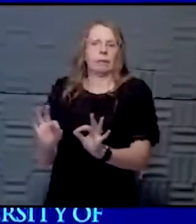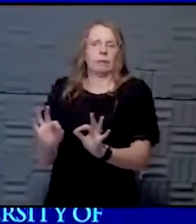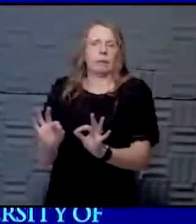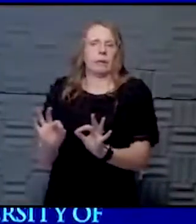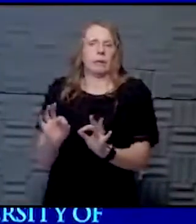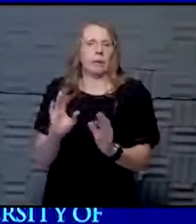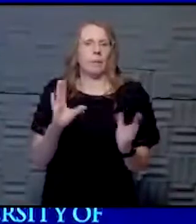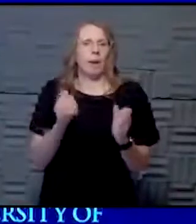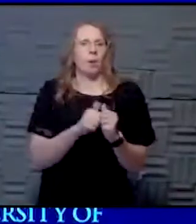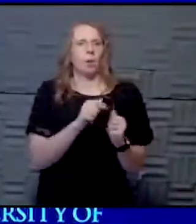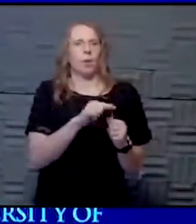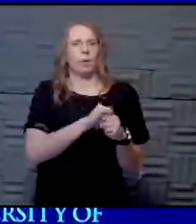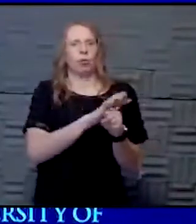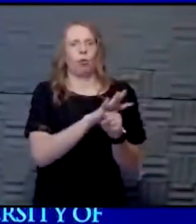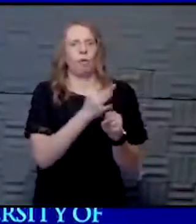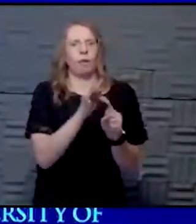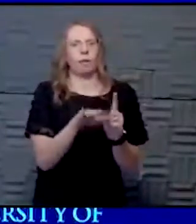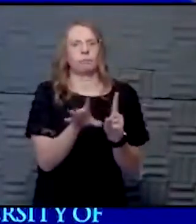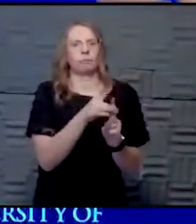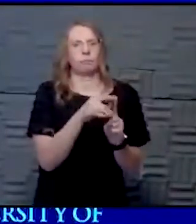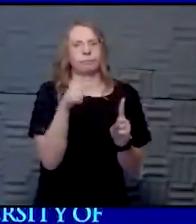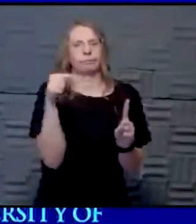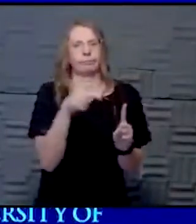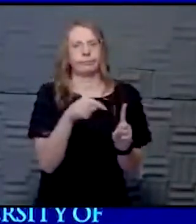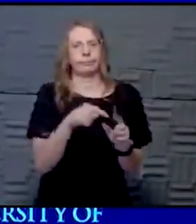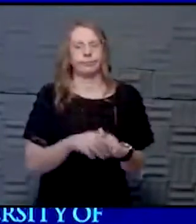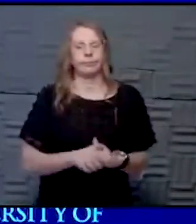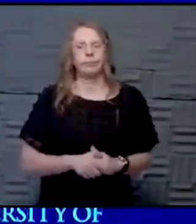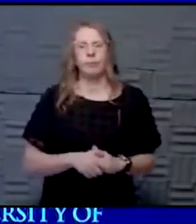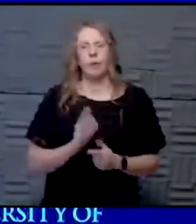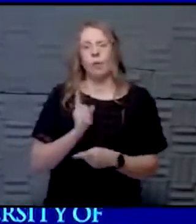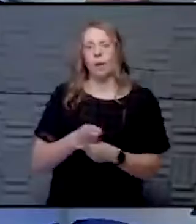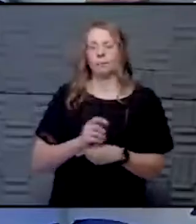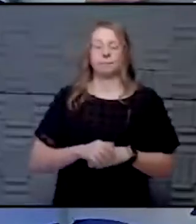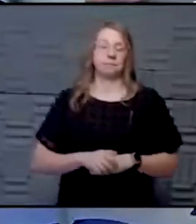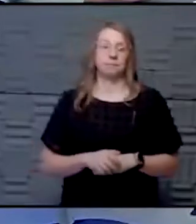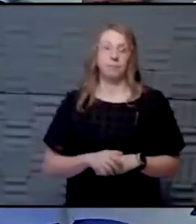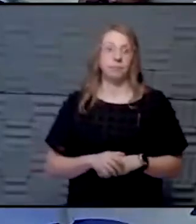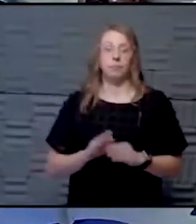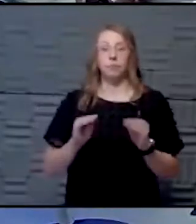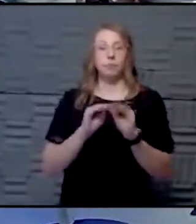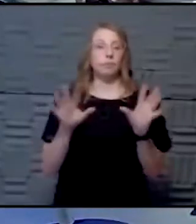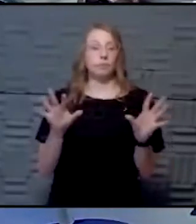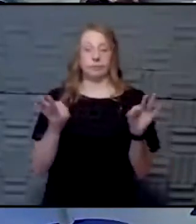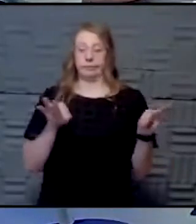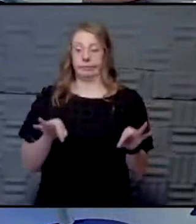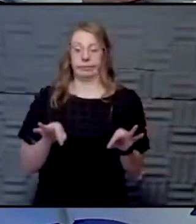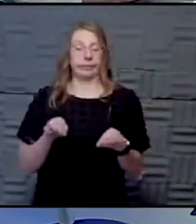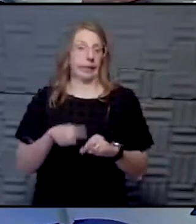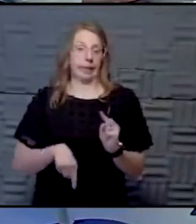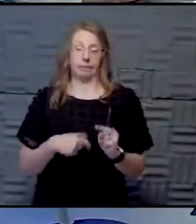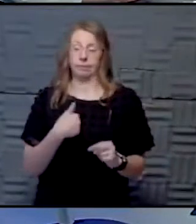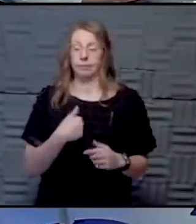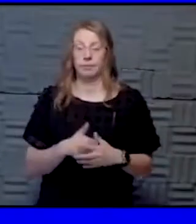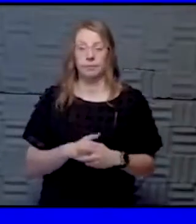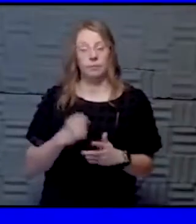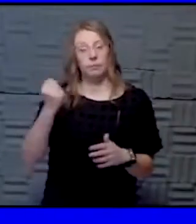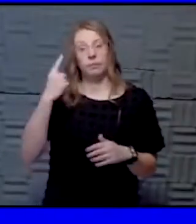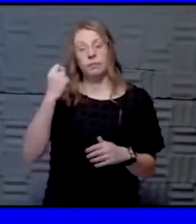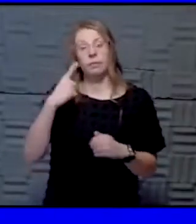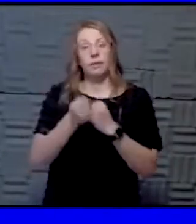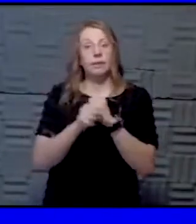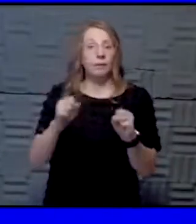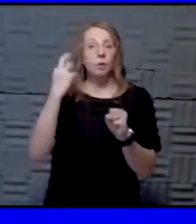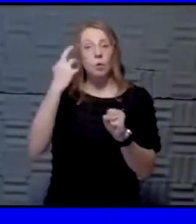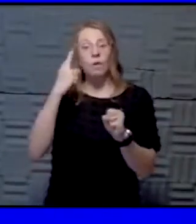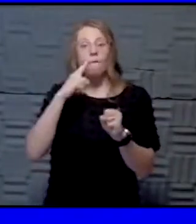much less than the long-term side effects of COVID-19. Yeah, I mean, I can't say any better than that. We know that the safety argument and the safety